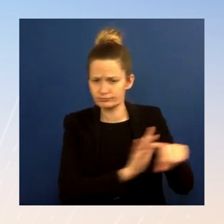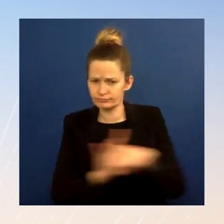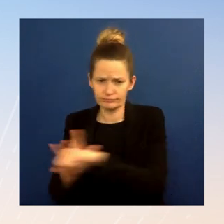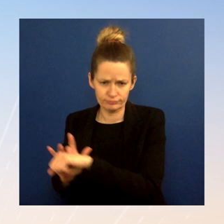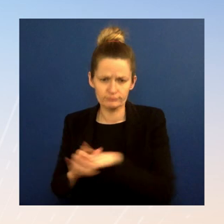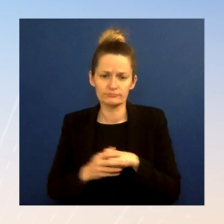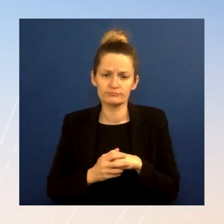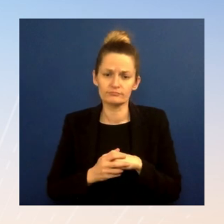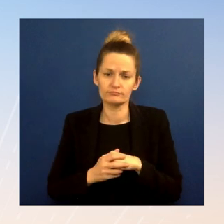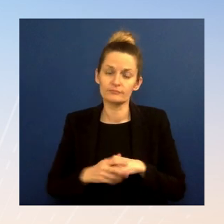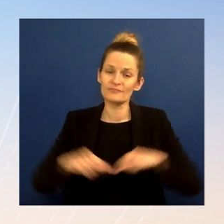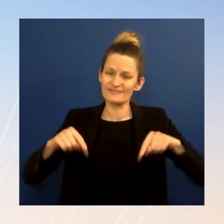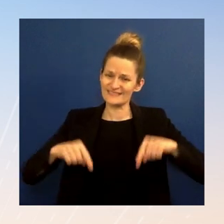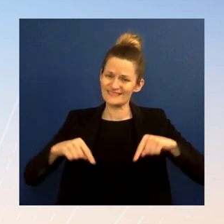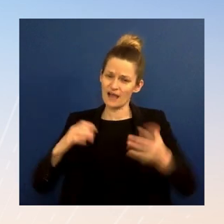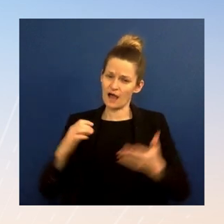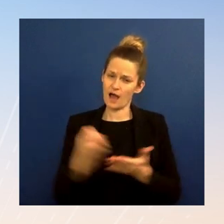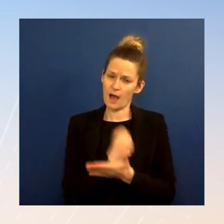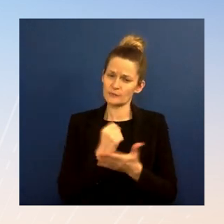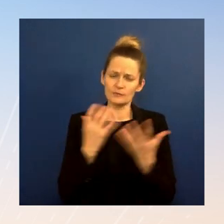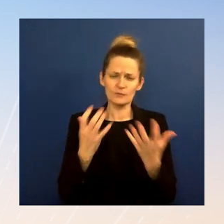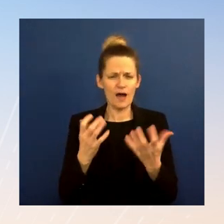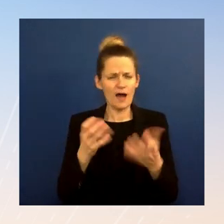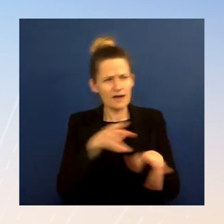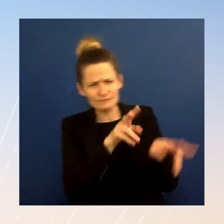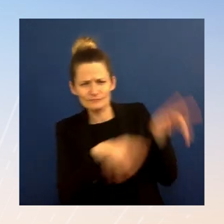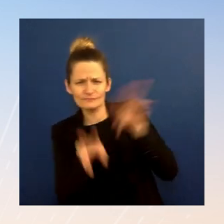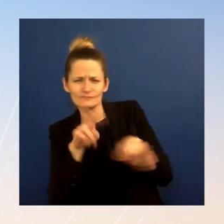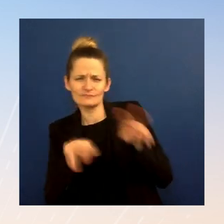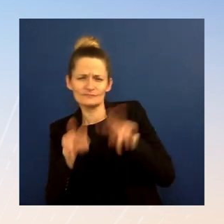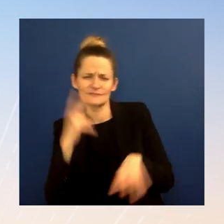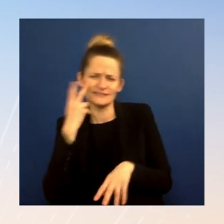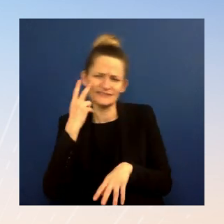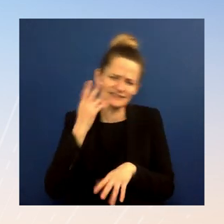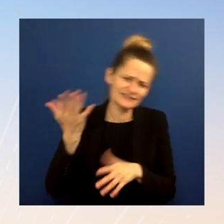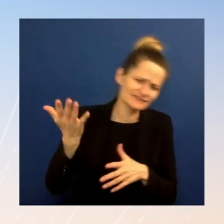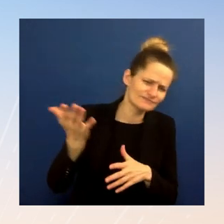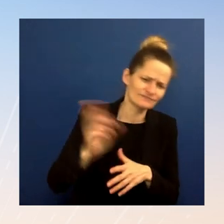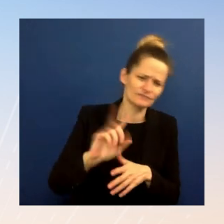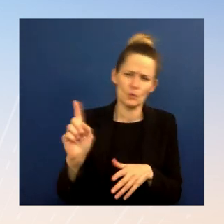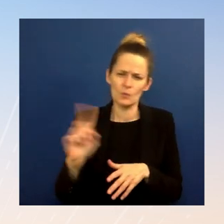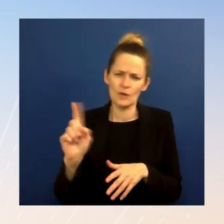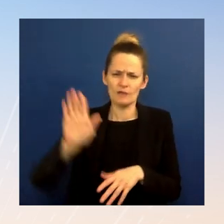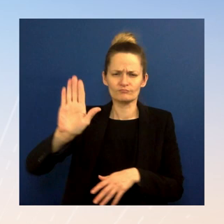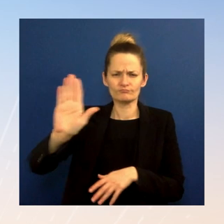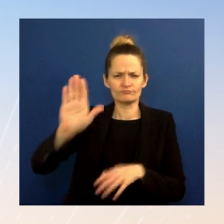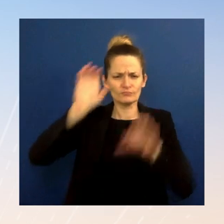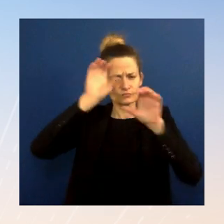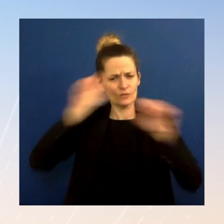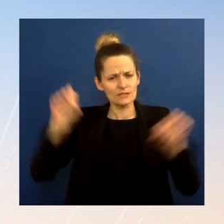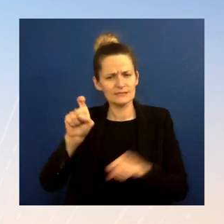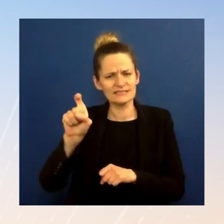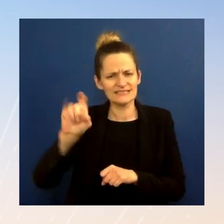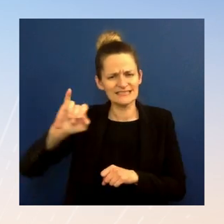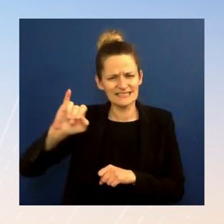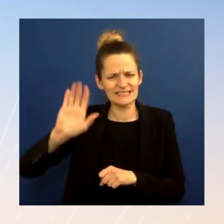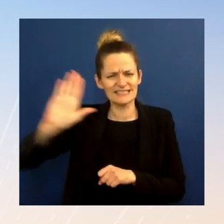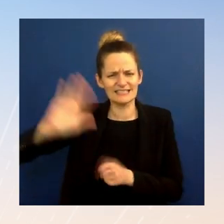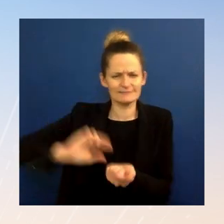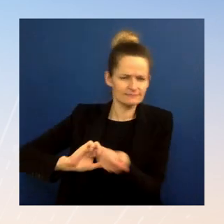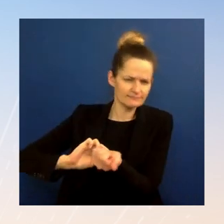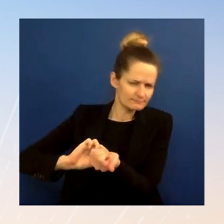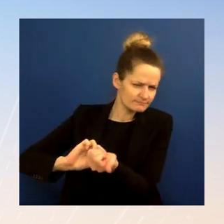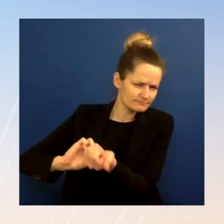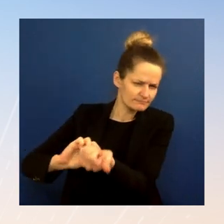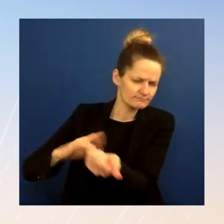Xi stands. There's been, of course, rhetorical support or the absence of clear rhetoric and denunciation or the absence of denunciation by